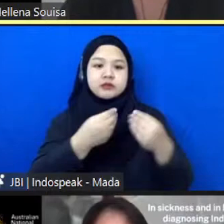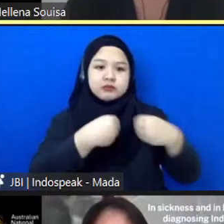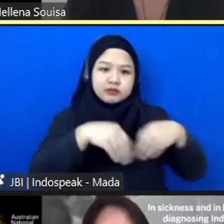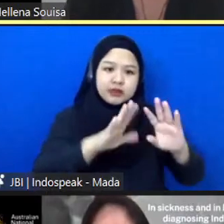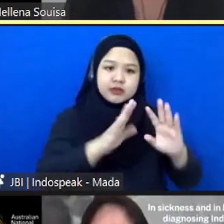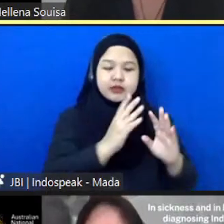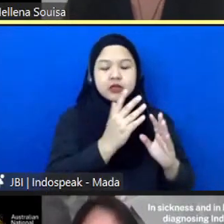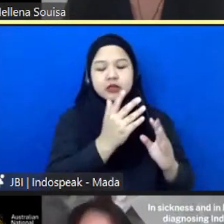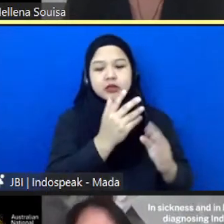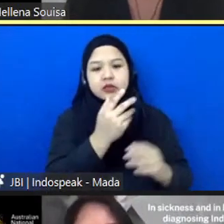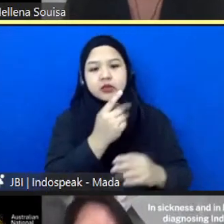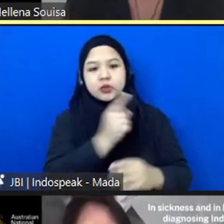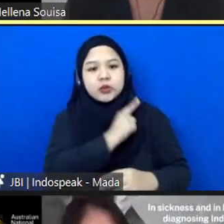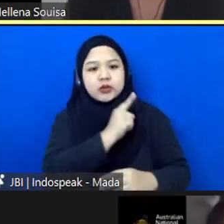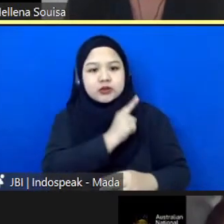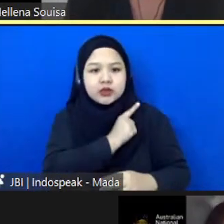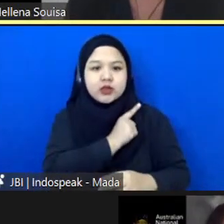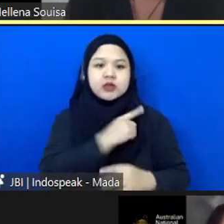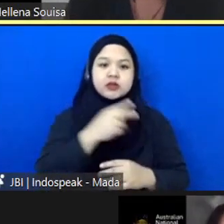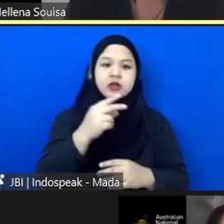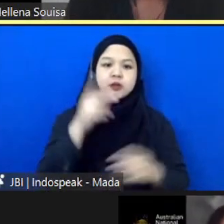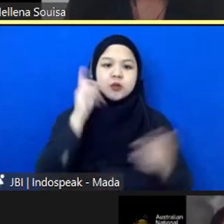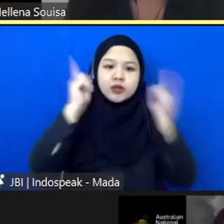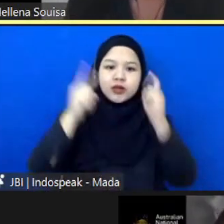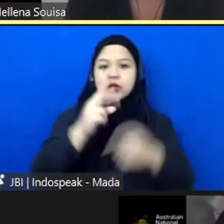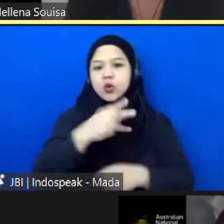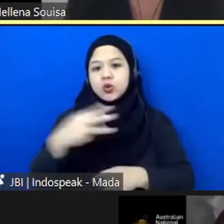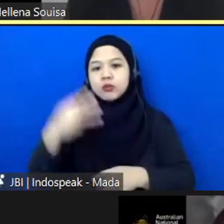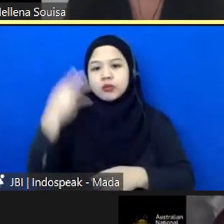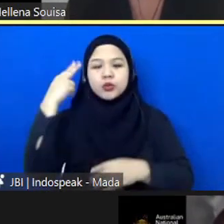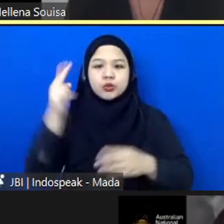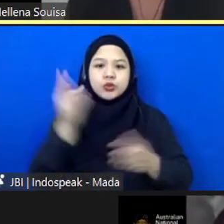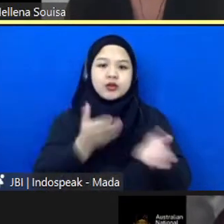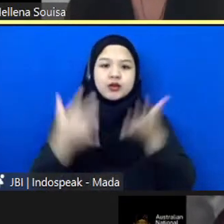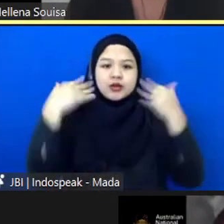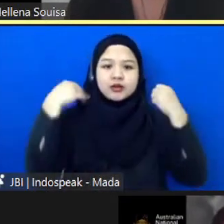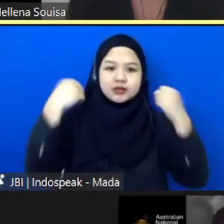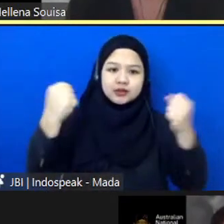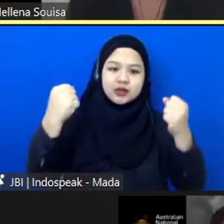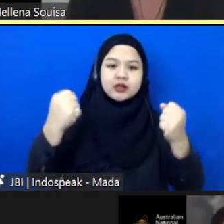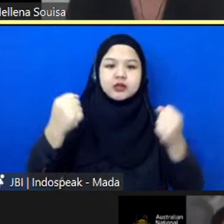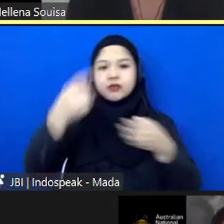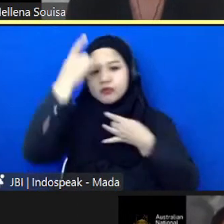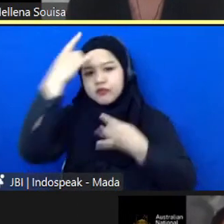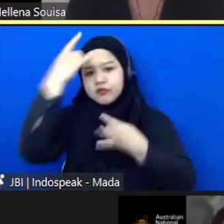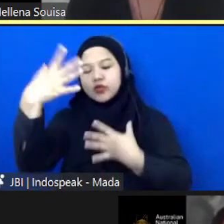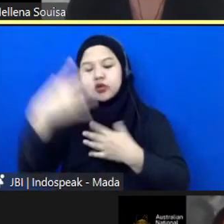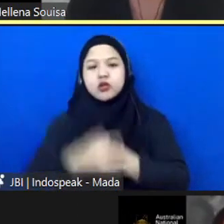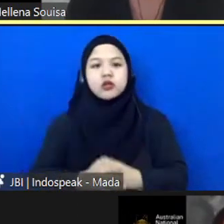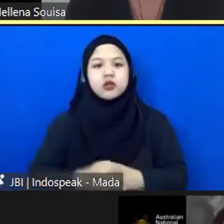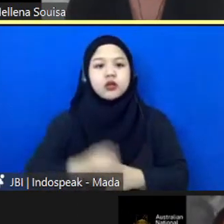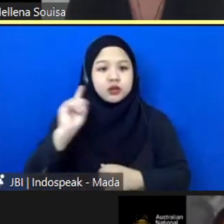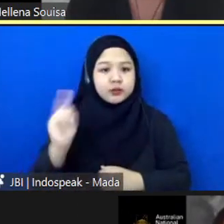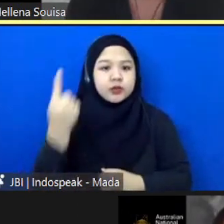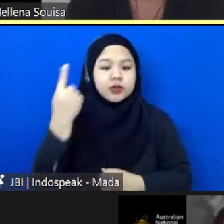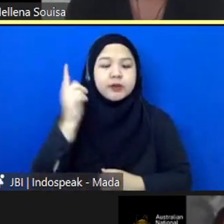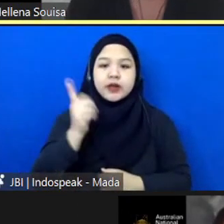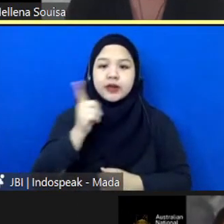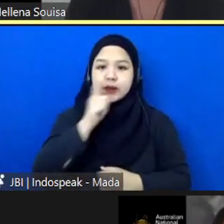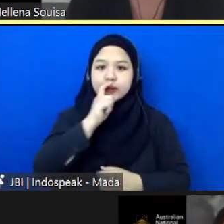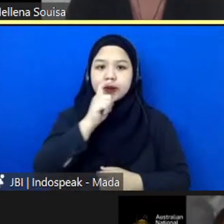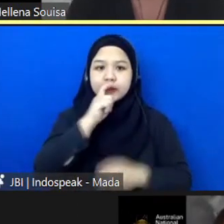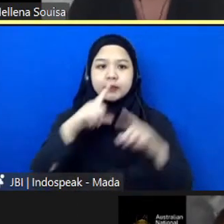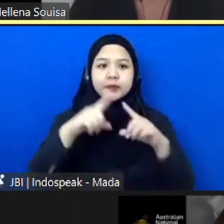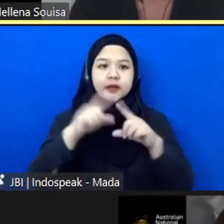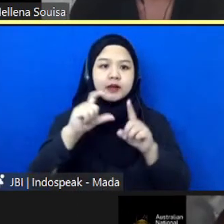great honor to introduce our two prominent panelists for this session. Firstly, Bapak Andreasta Meliala